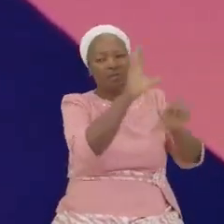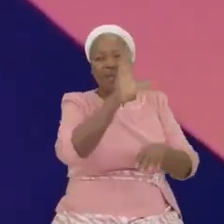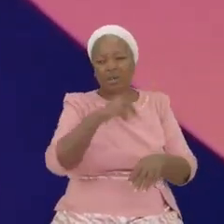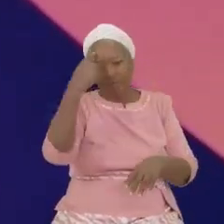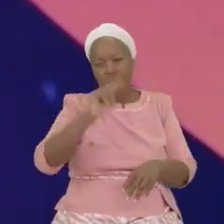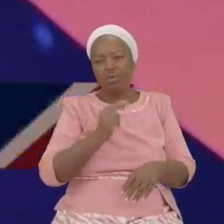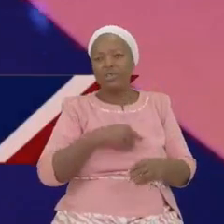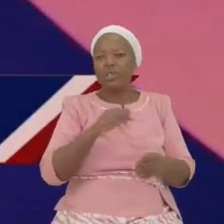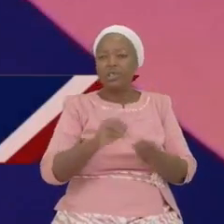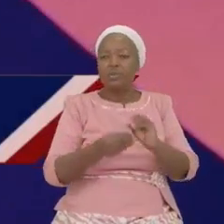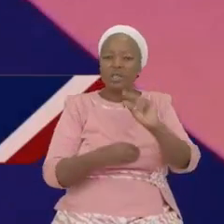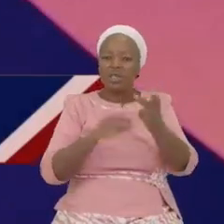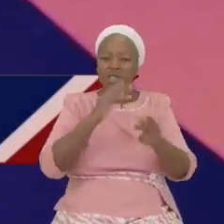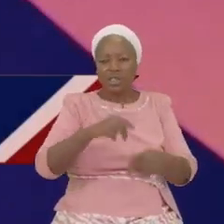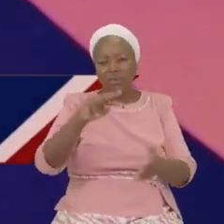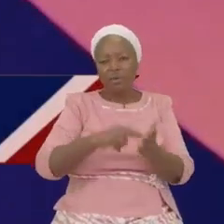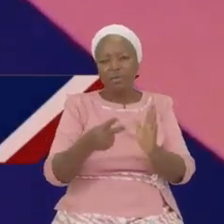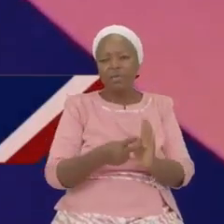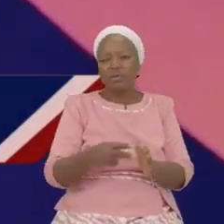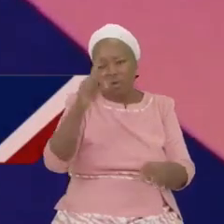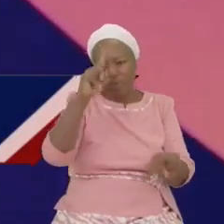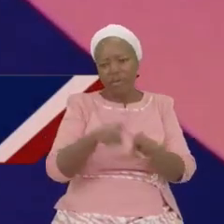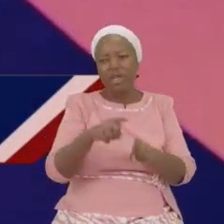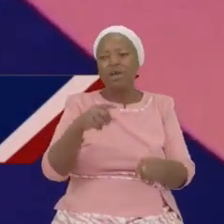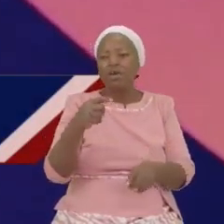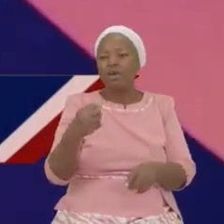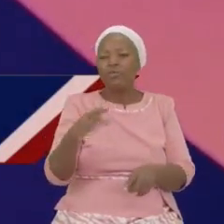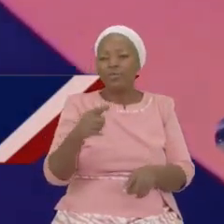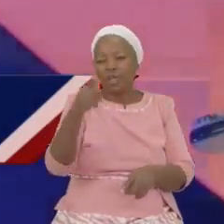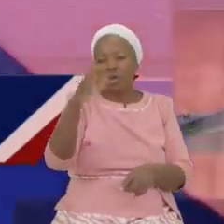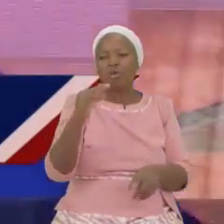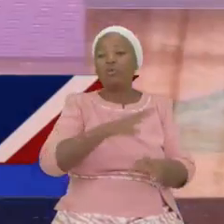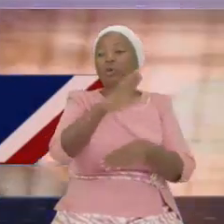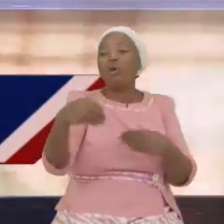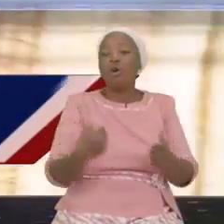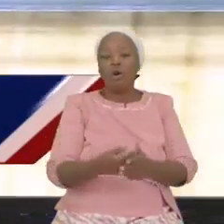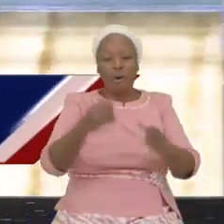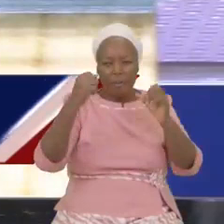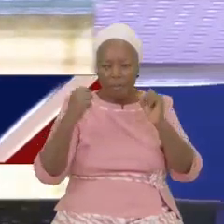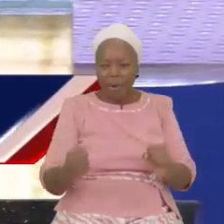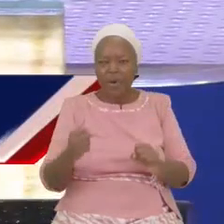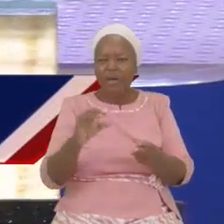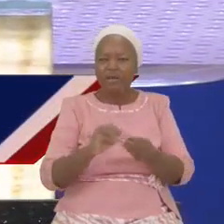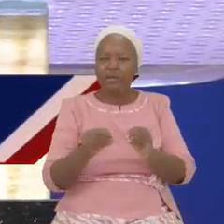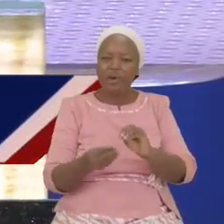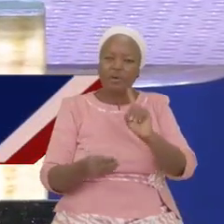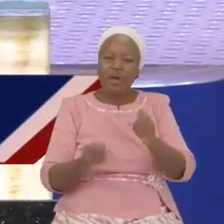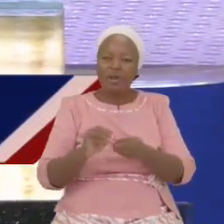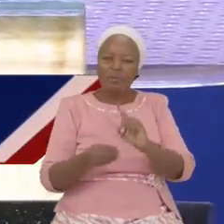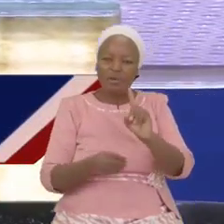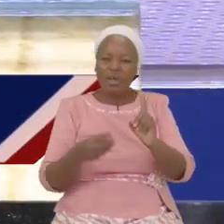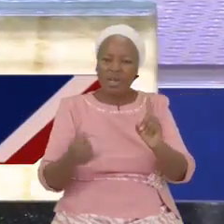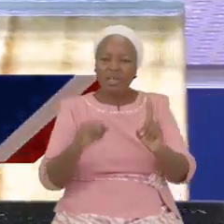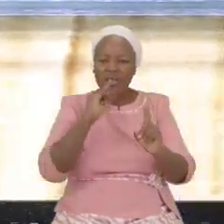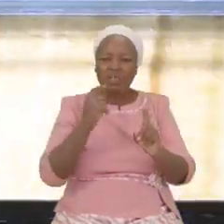the purposeful covenant of the God of all power. Let's look at number one. Number one is